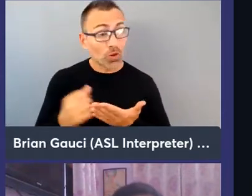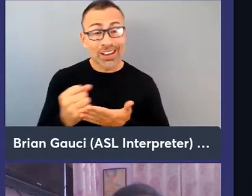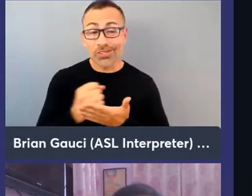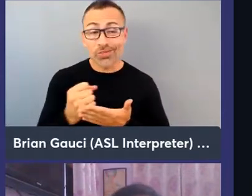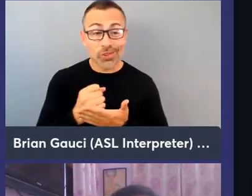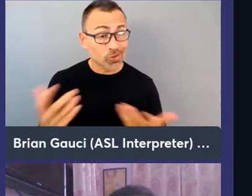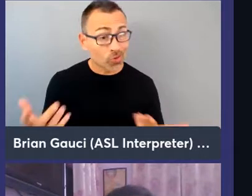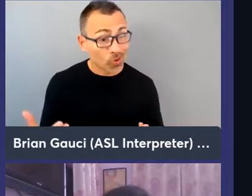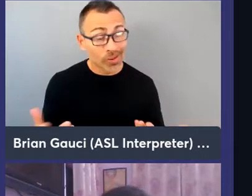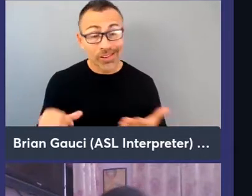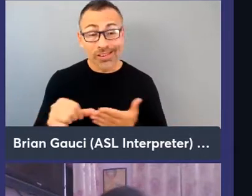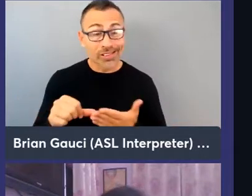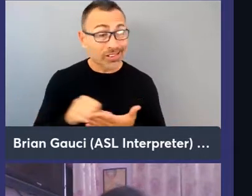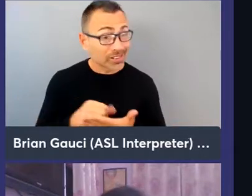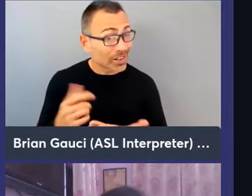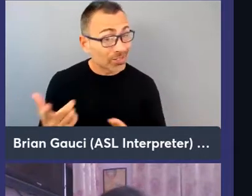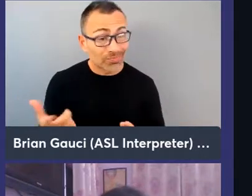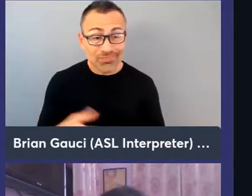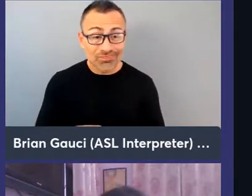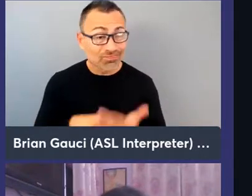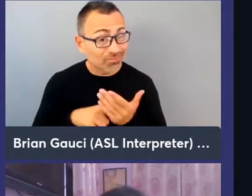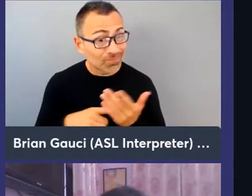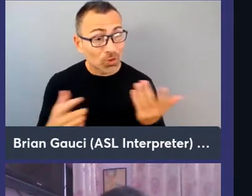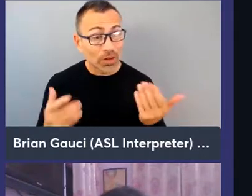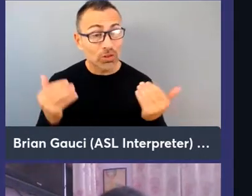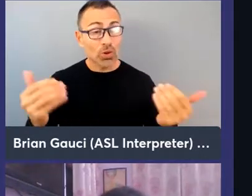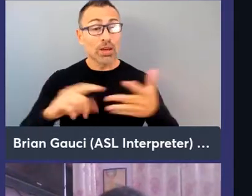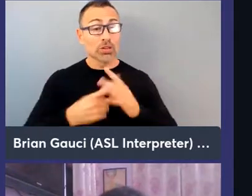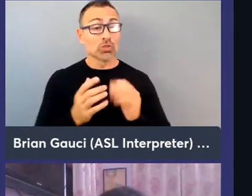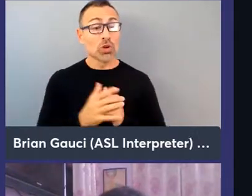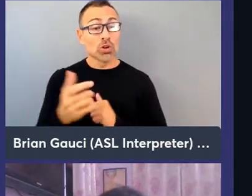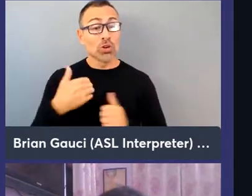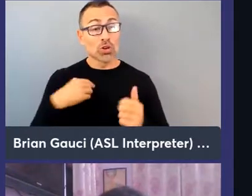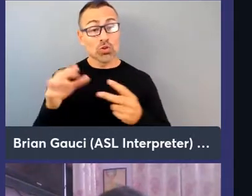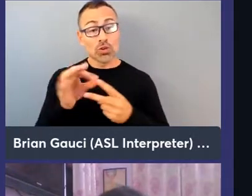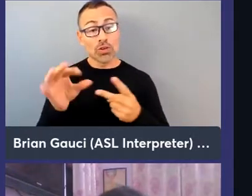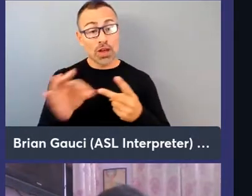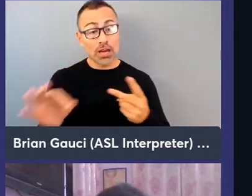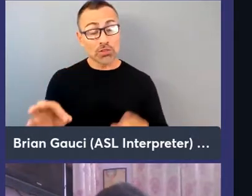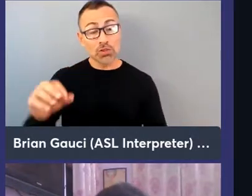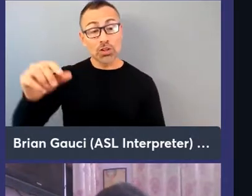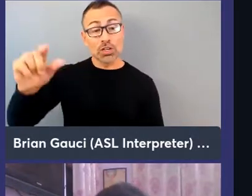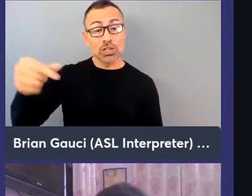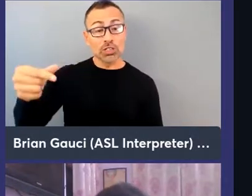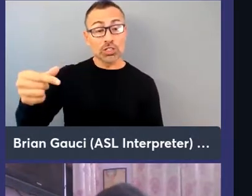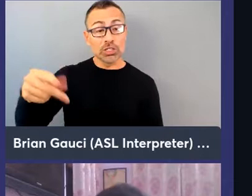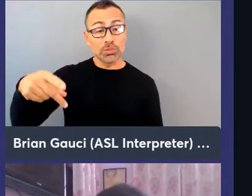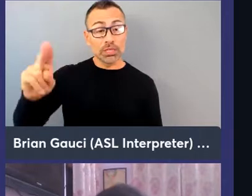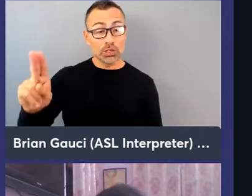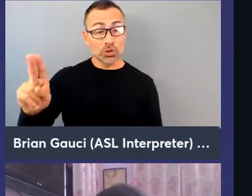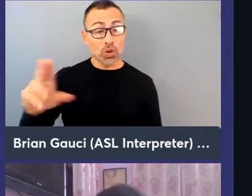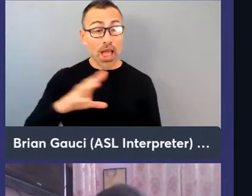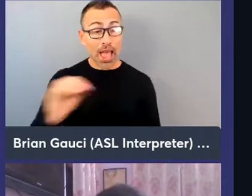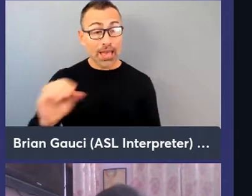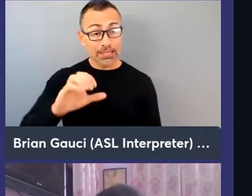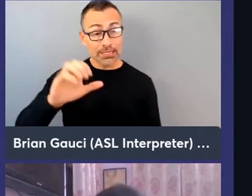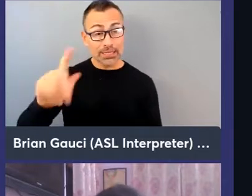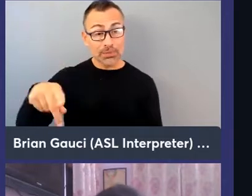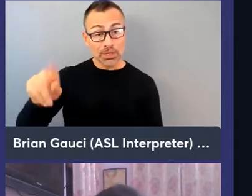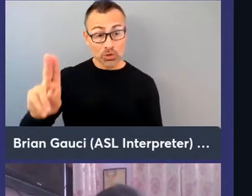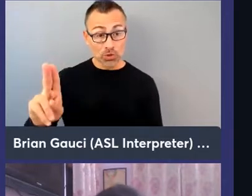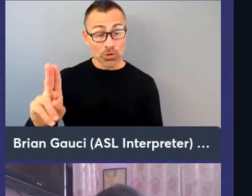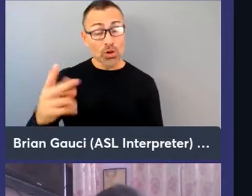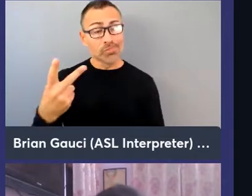to get started. You have an option for GPU and CPU that I will show you just now.